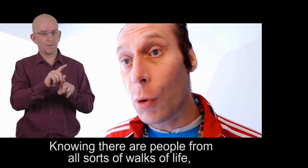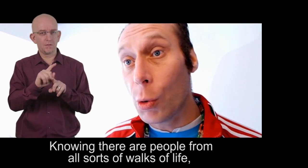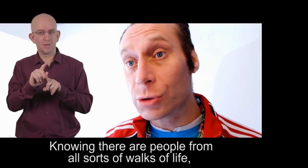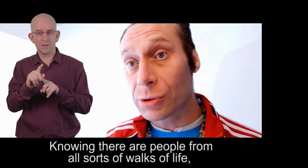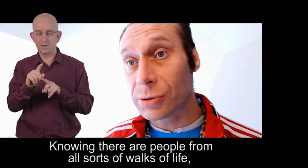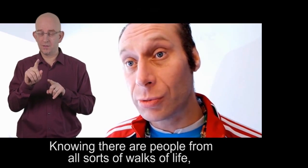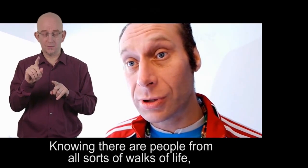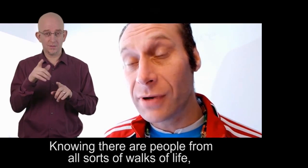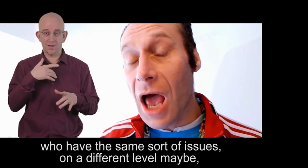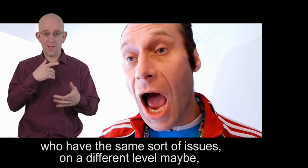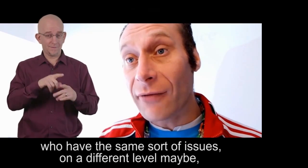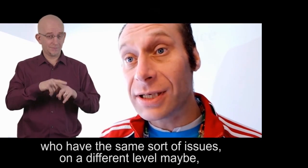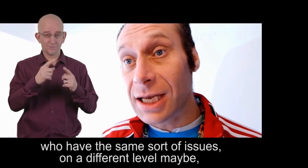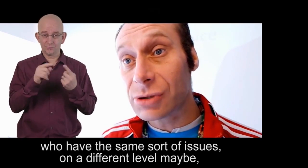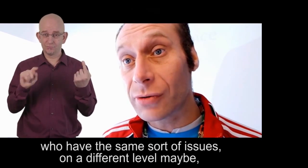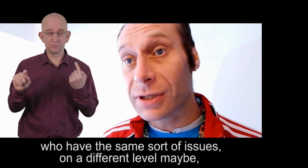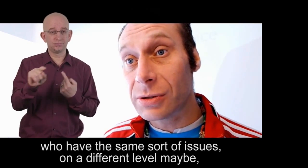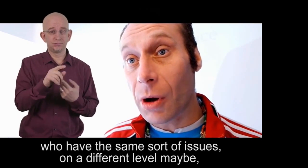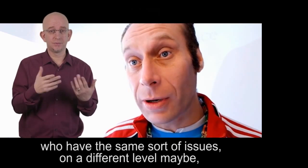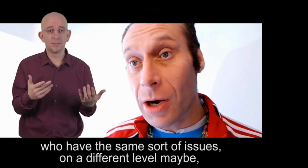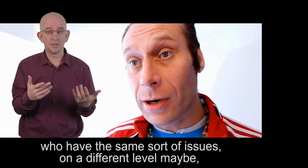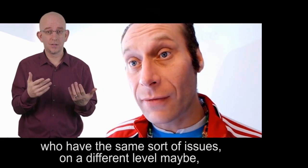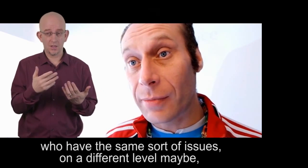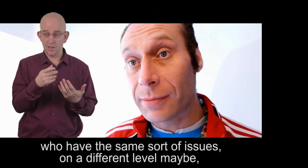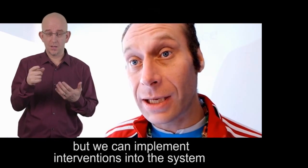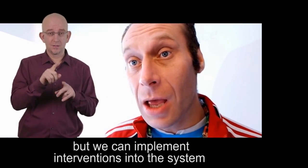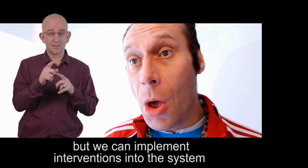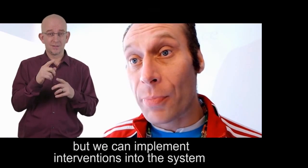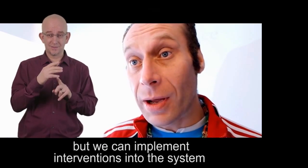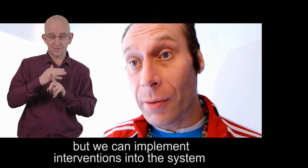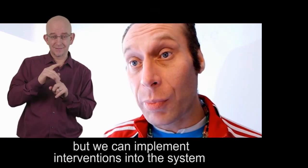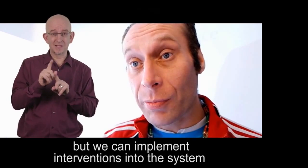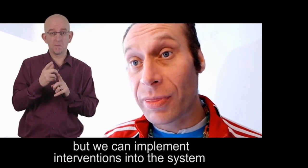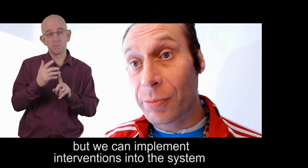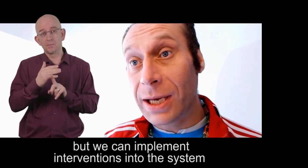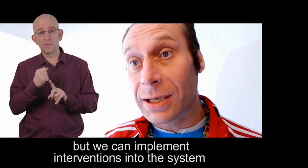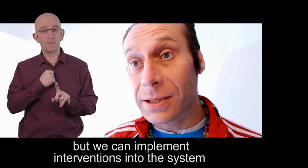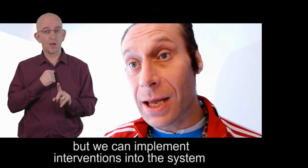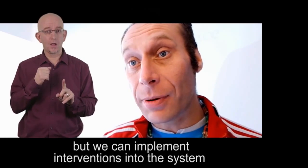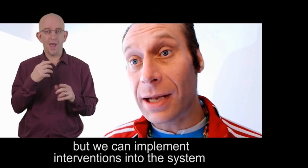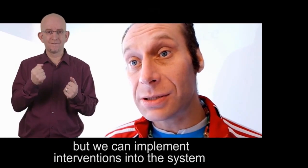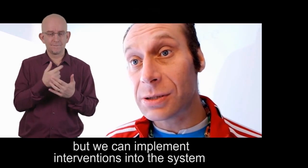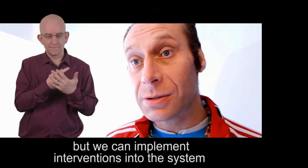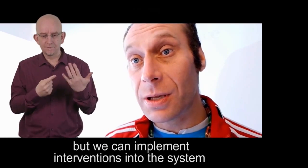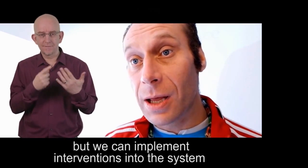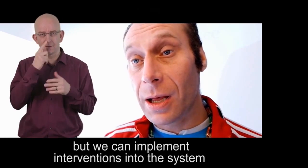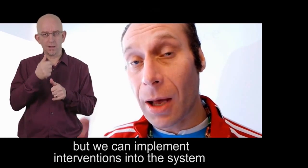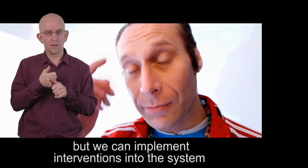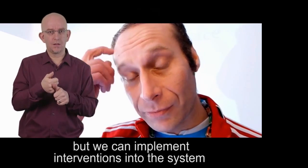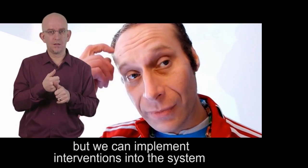people with all sorts of like having the same sort of issues on a lower level maybe but we can implement